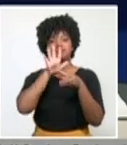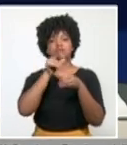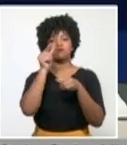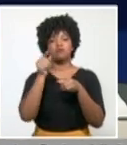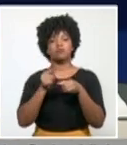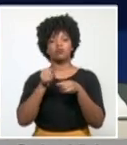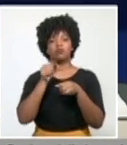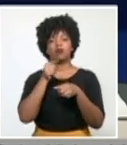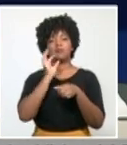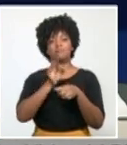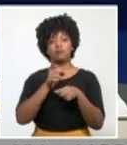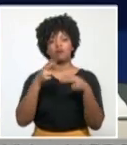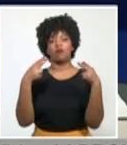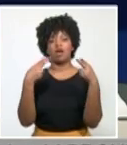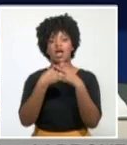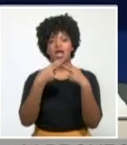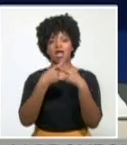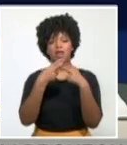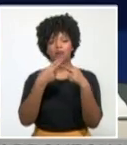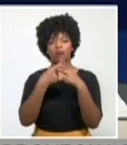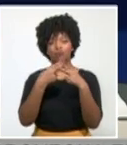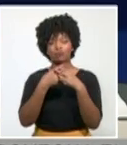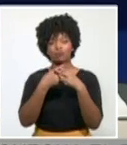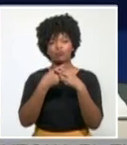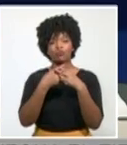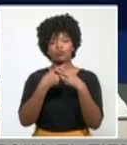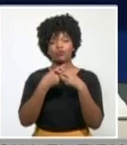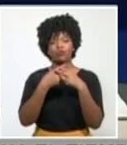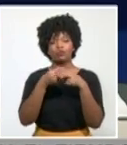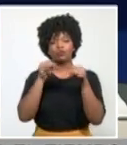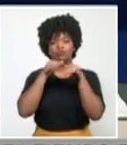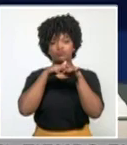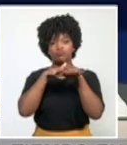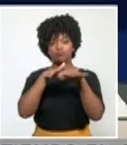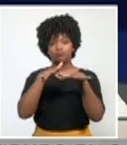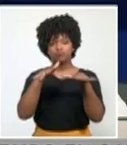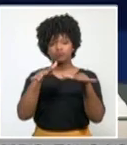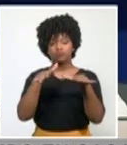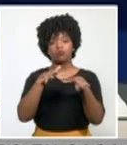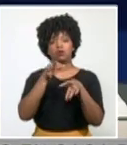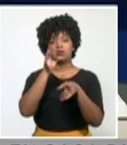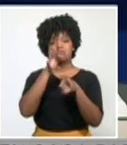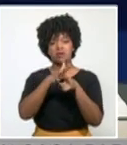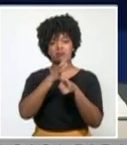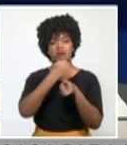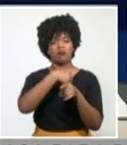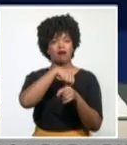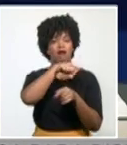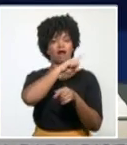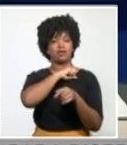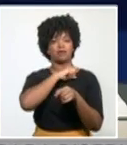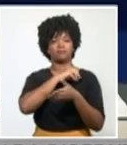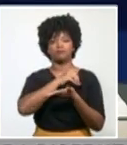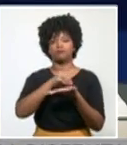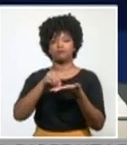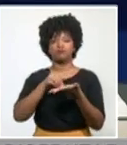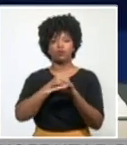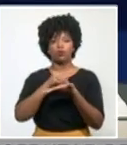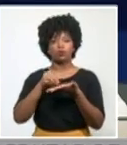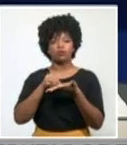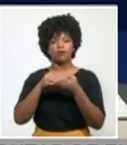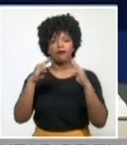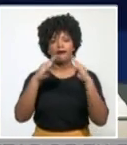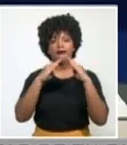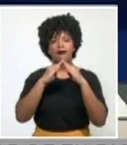the elderly in Santa Clara, which accumulates 57 positive cases, of which 43 are